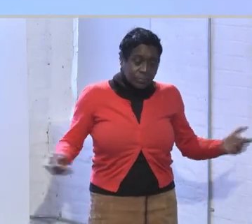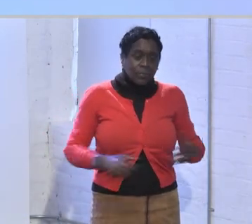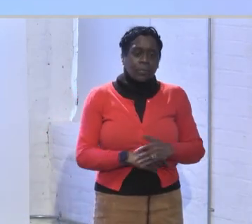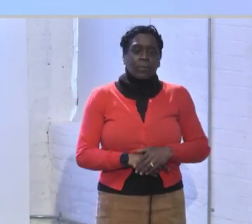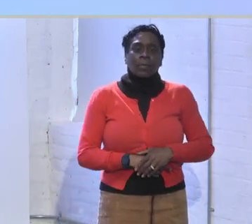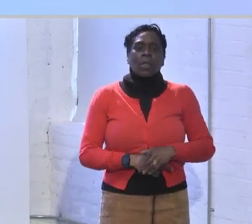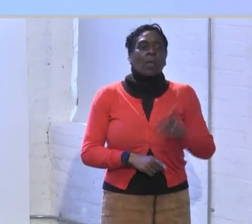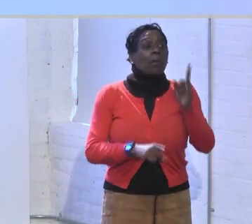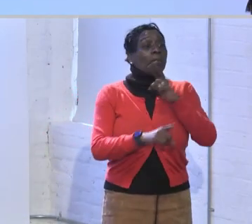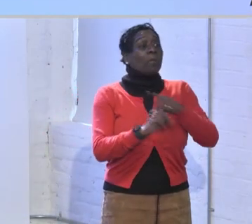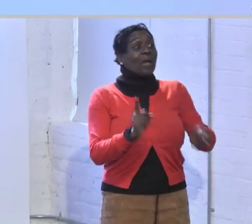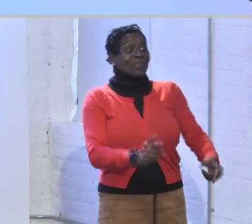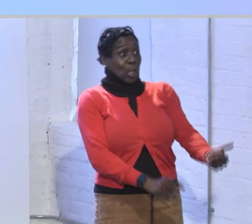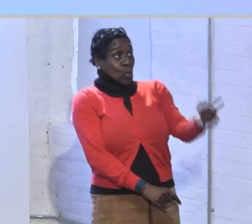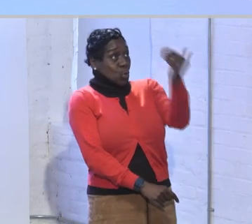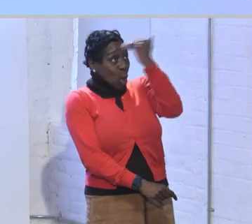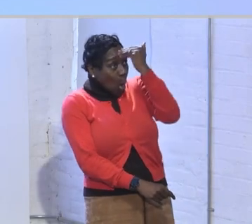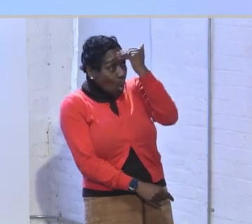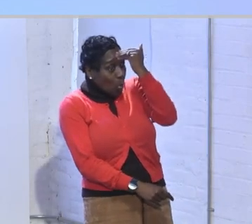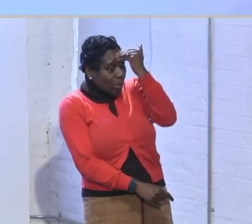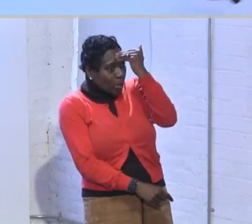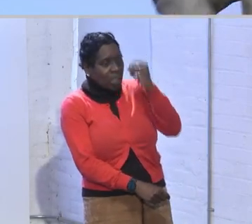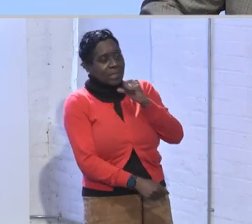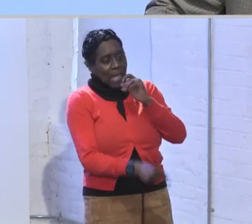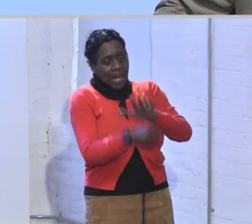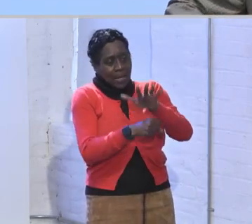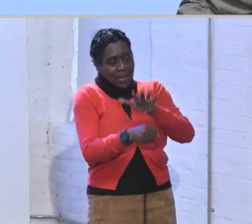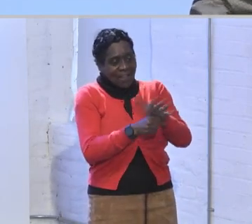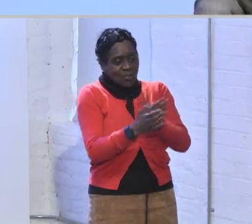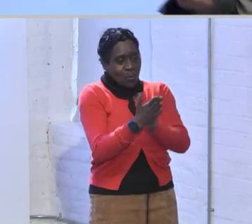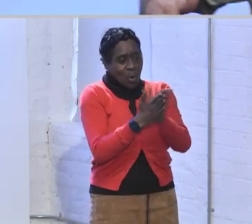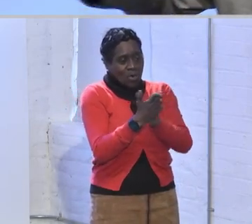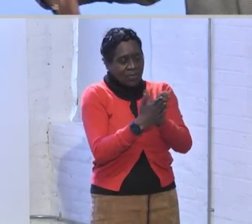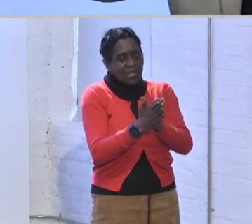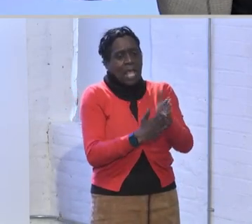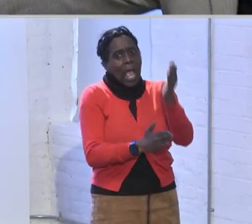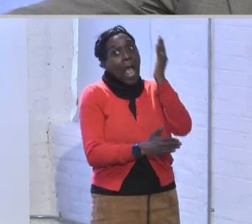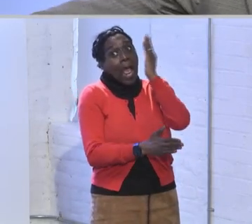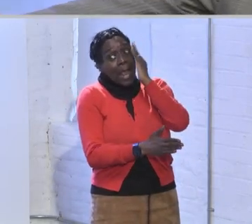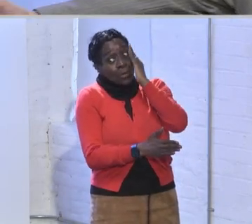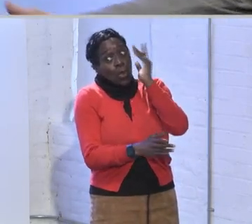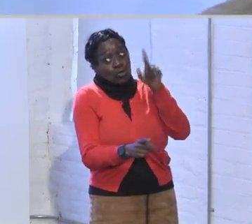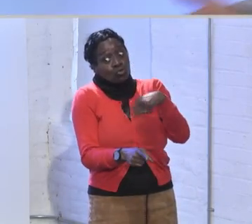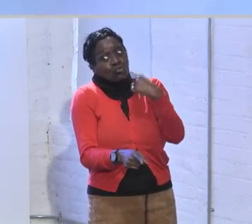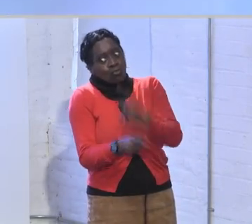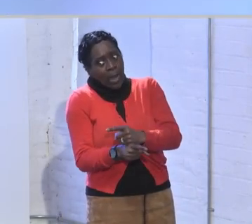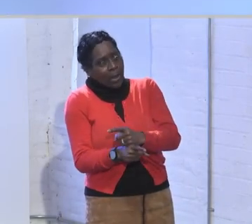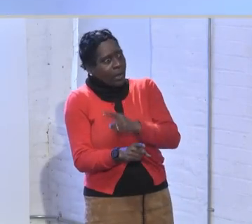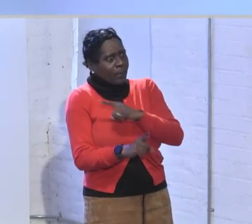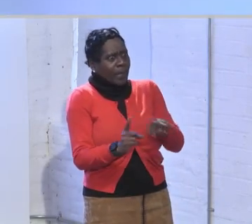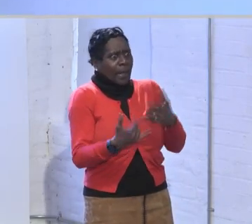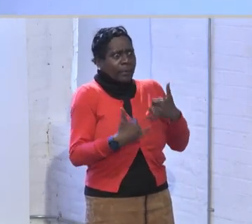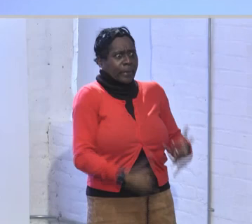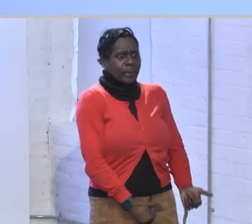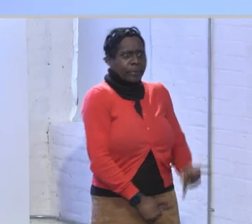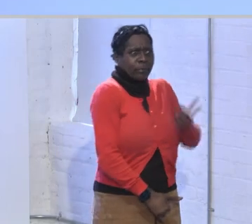But the knowing of it isn't enough to motivate us to do what we know to do. None of us. And